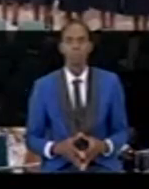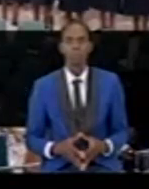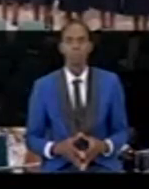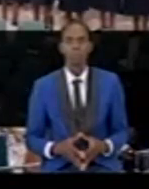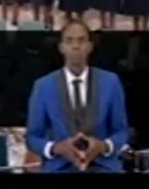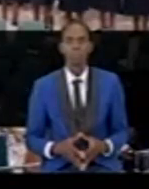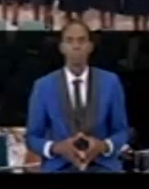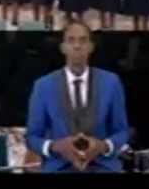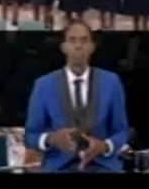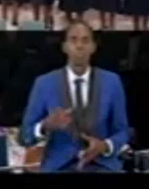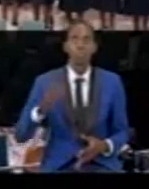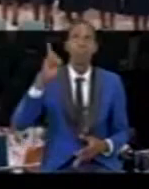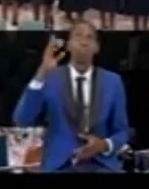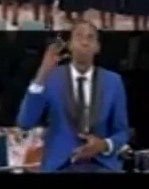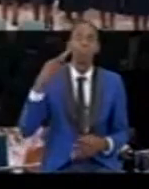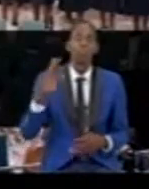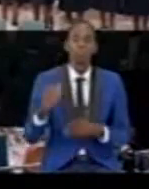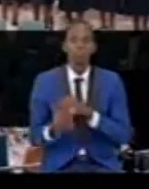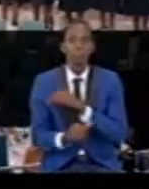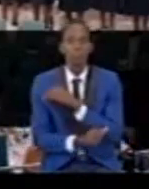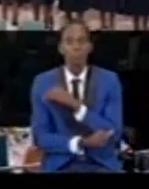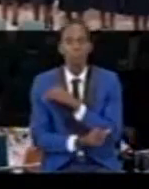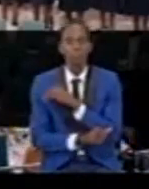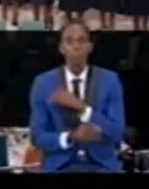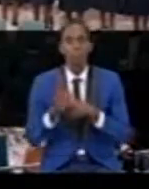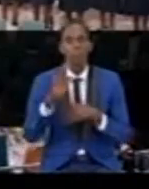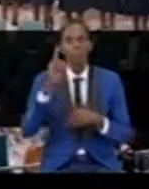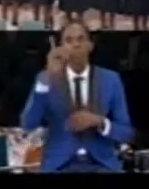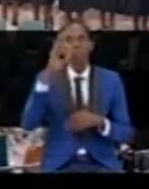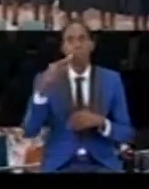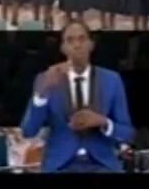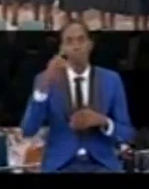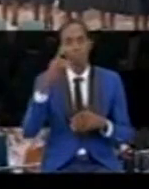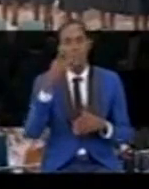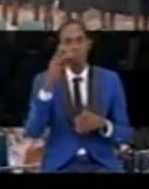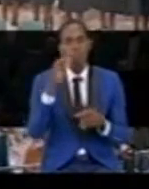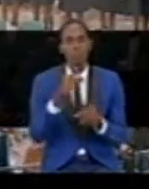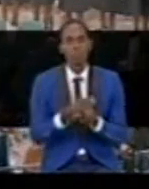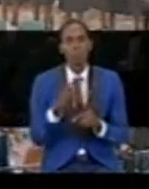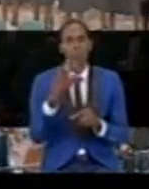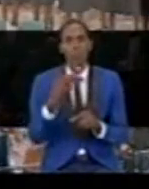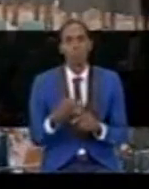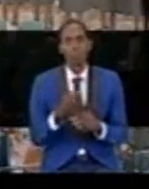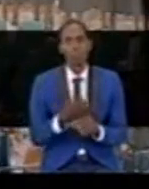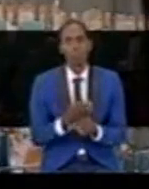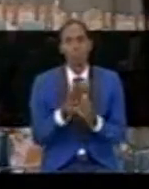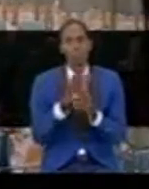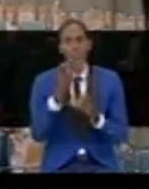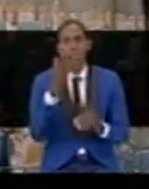God of Abraham, you're the God of covenants and of faithful promises.